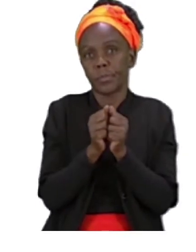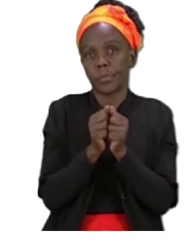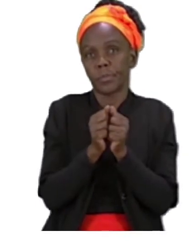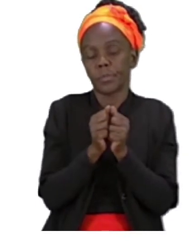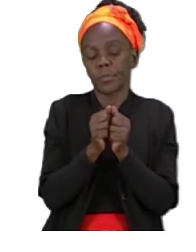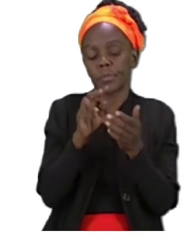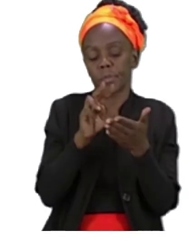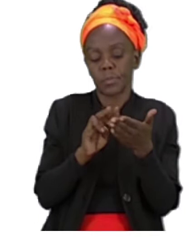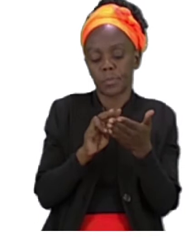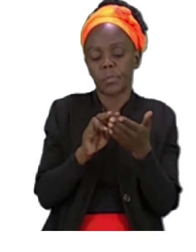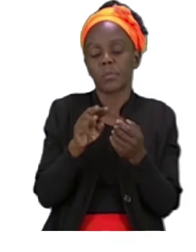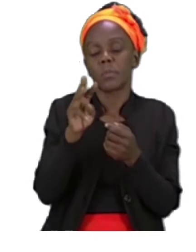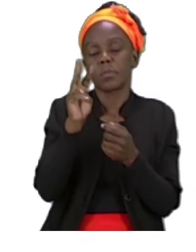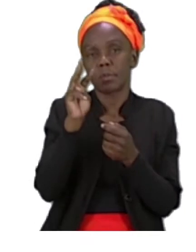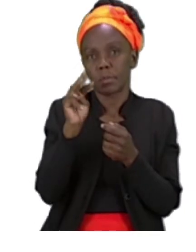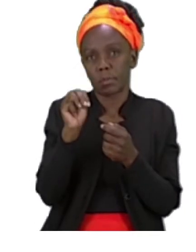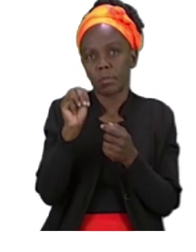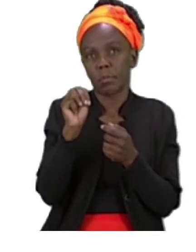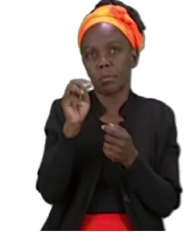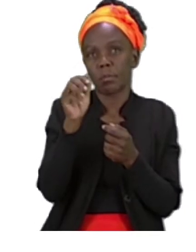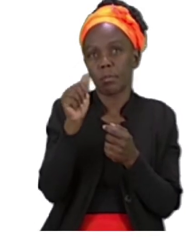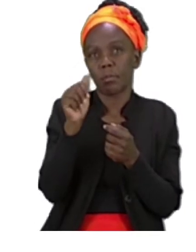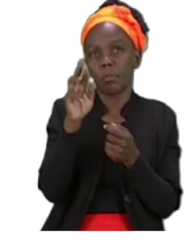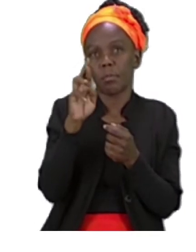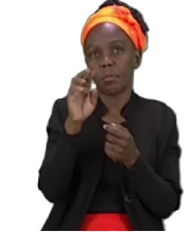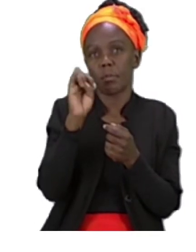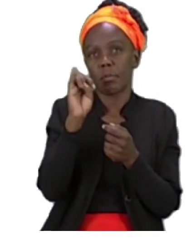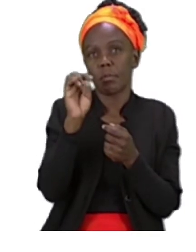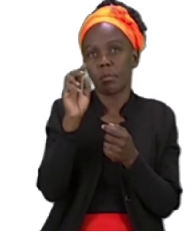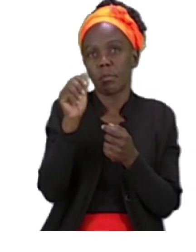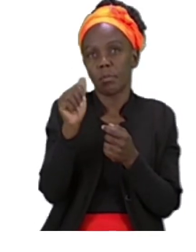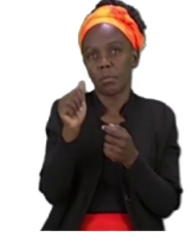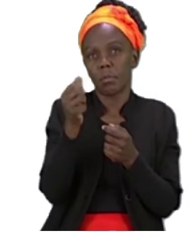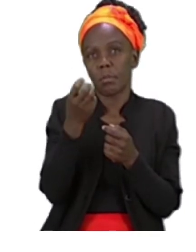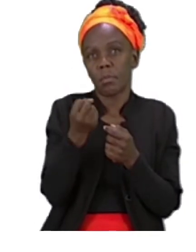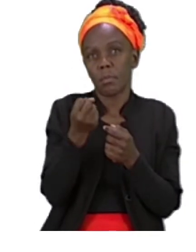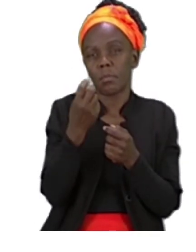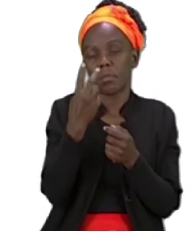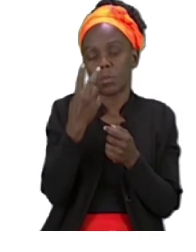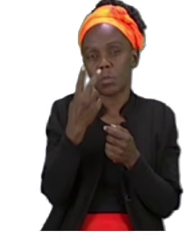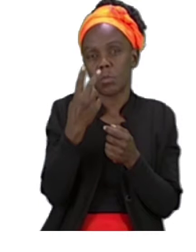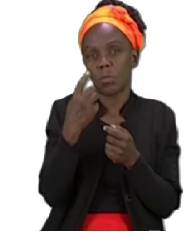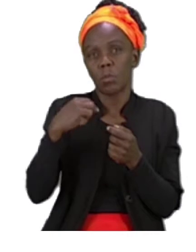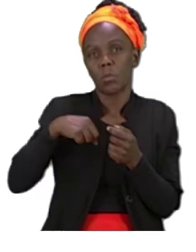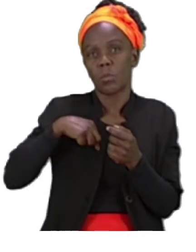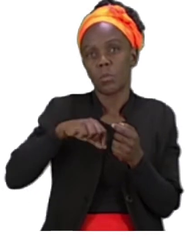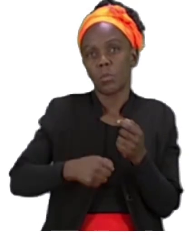Maria has 2 sons. Each son has 5